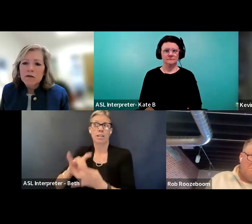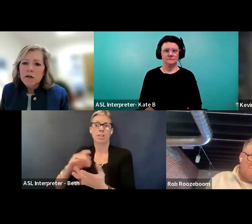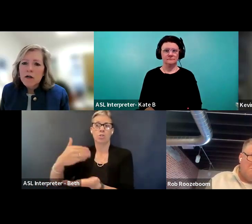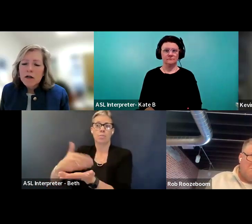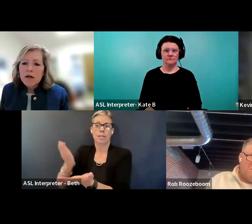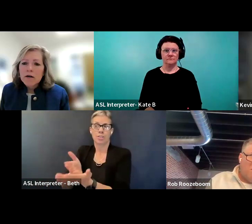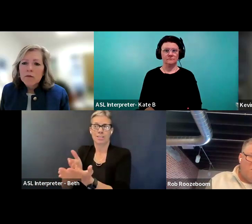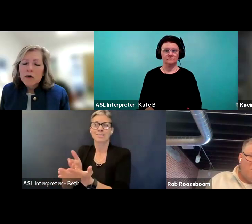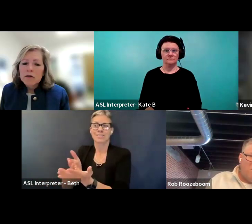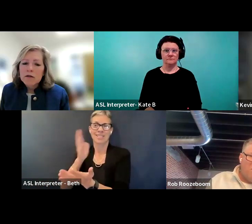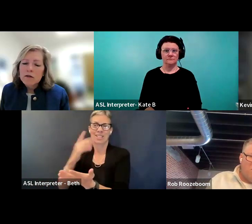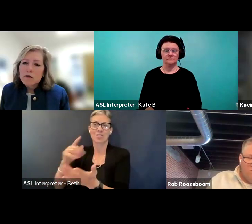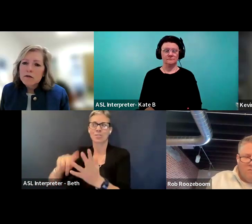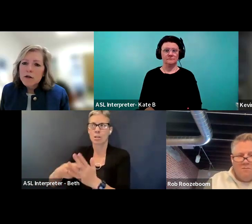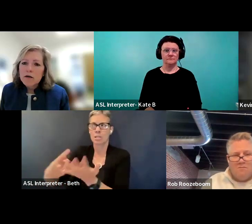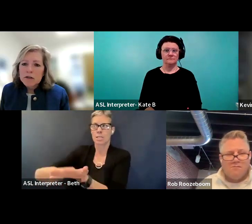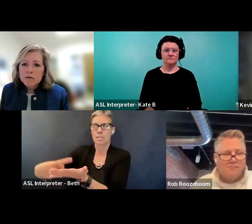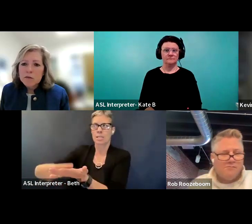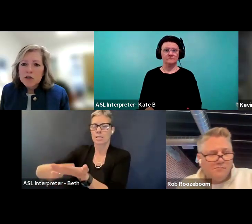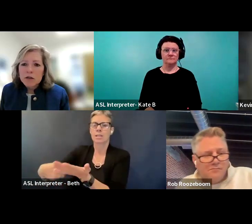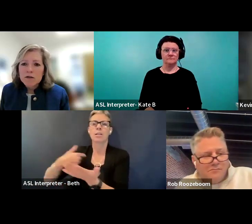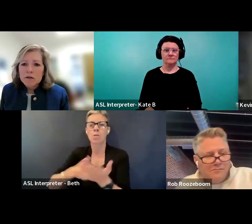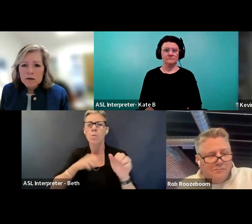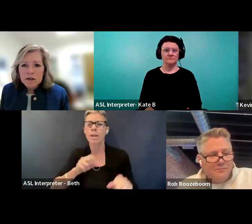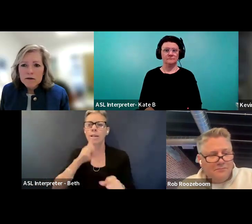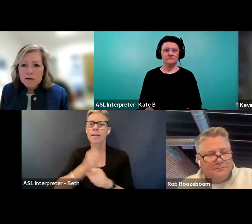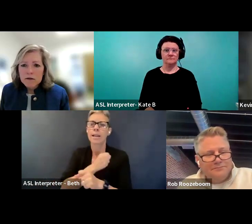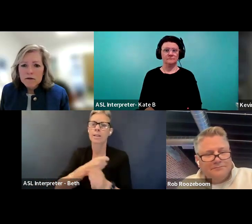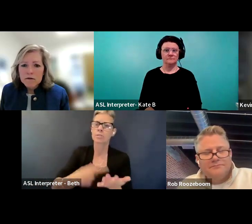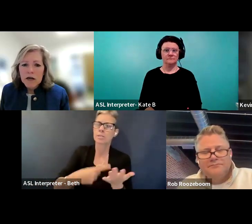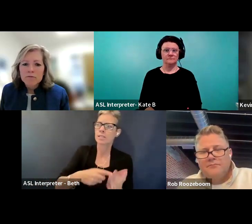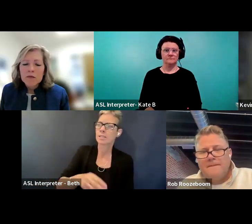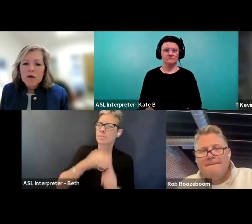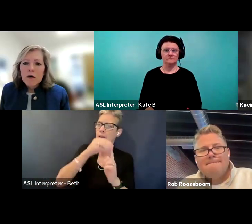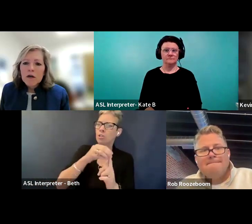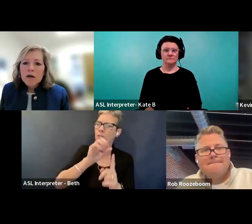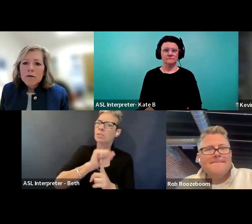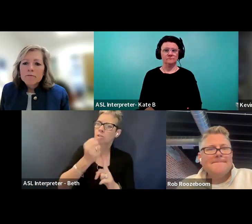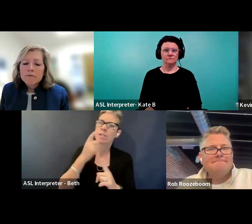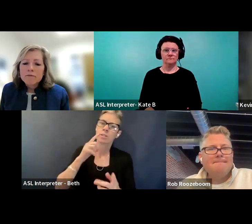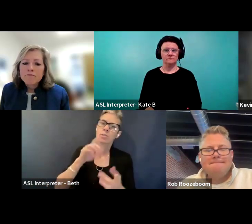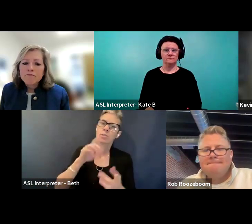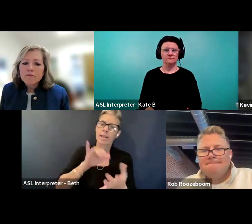to be discussed, we can talk about some special instances of that.